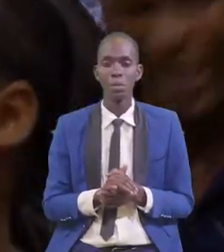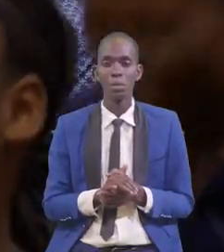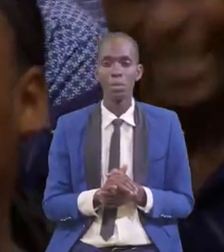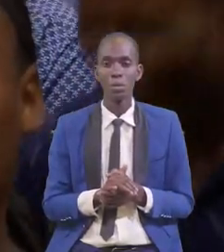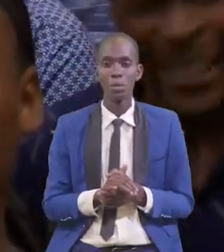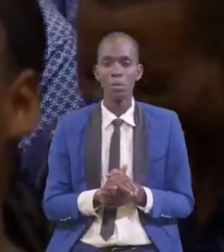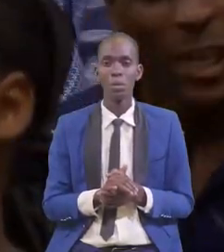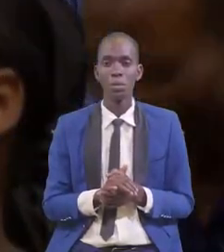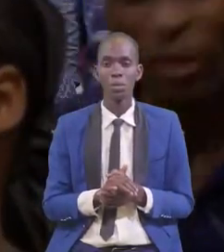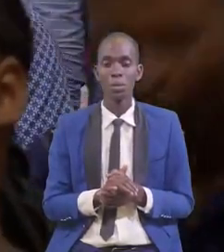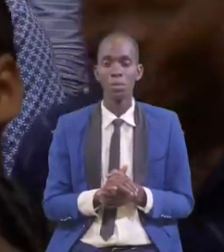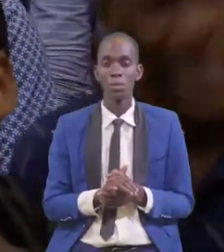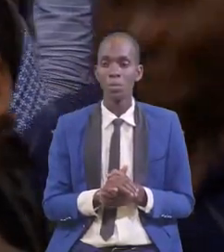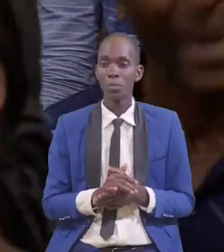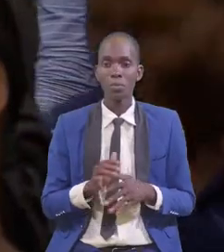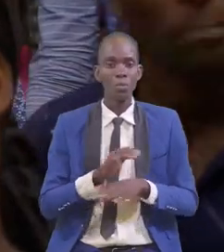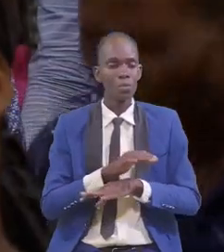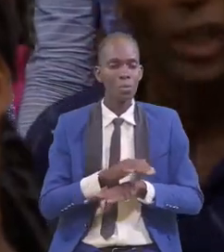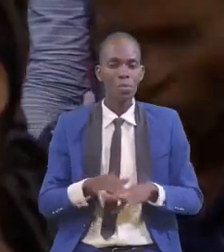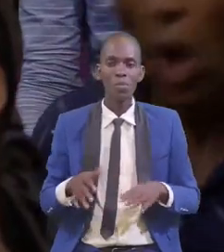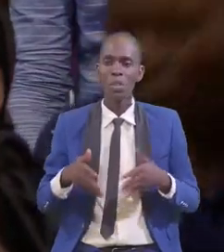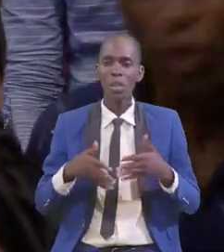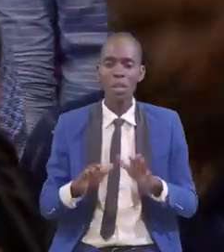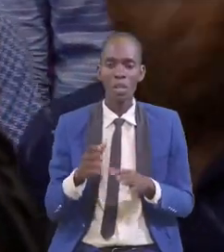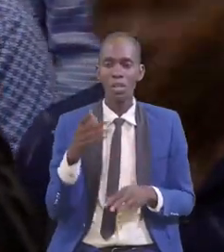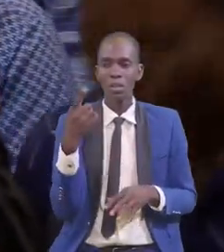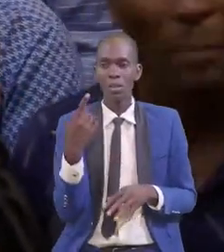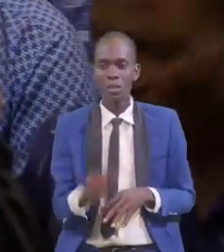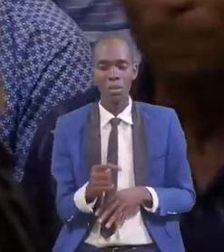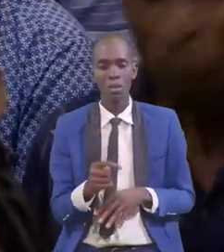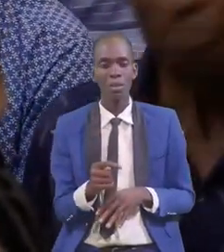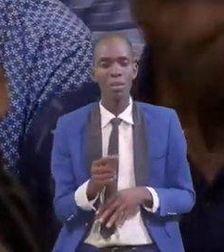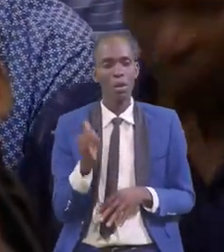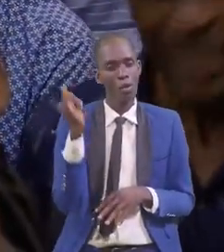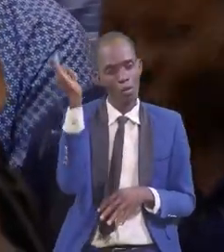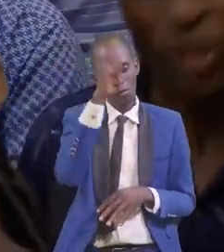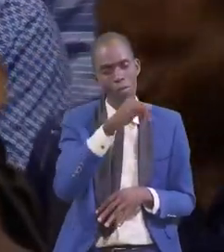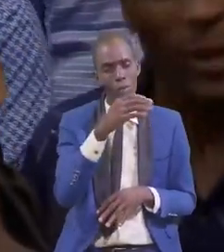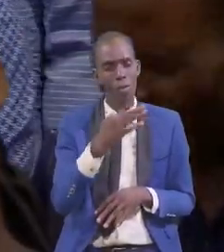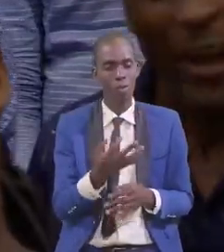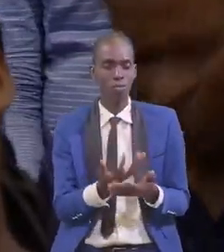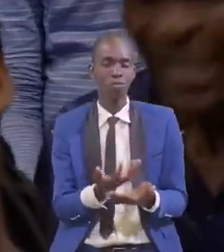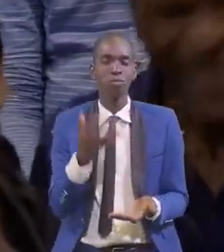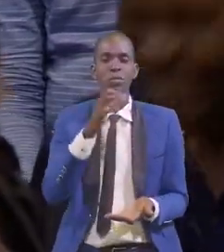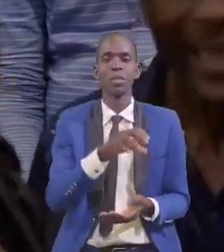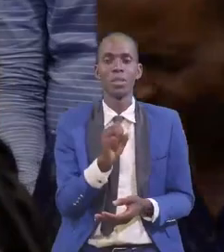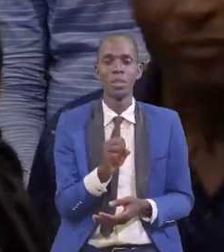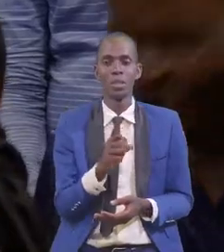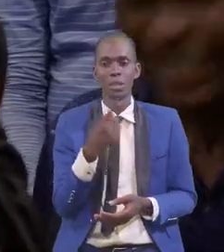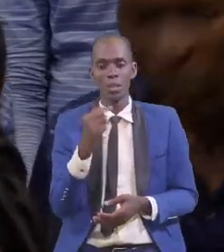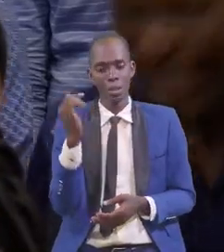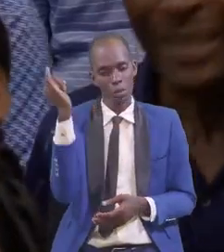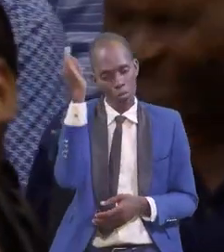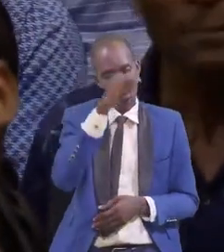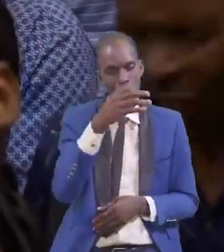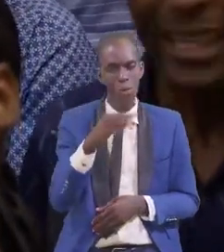Don't allow the pool of the world, the pool of riches, the pool of the